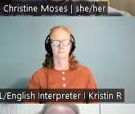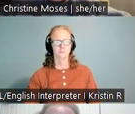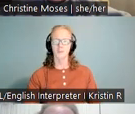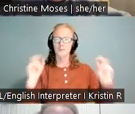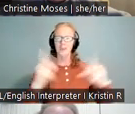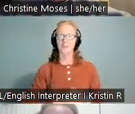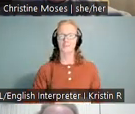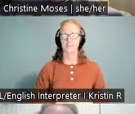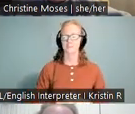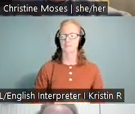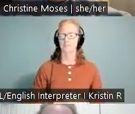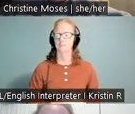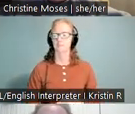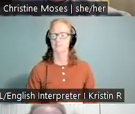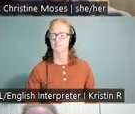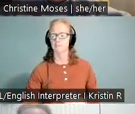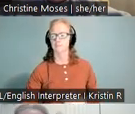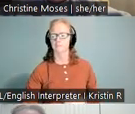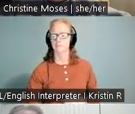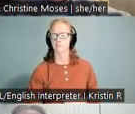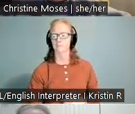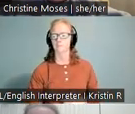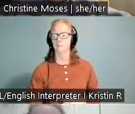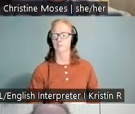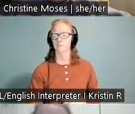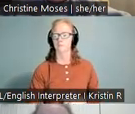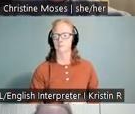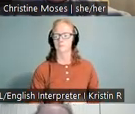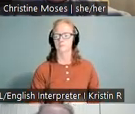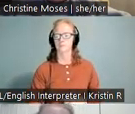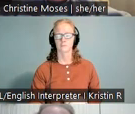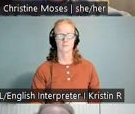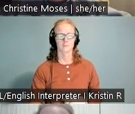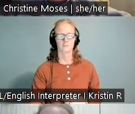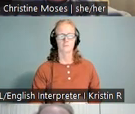okay, yes, and there is a, one of the three, you know, we are one of three subcommittees,